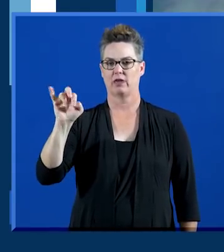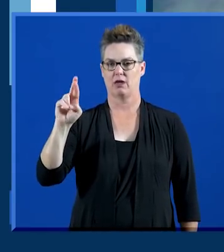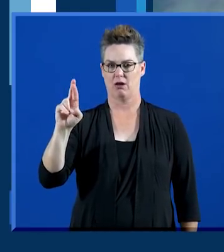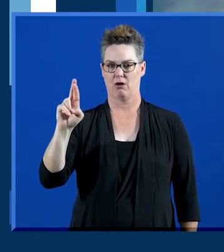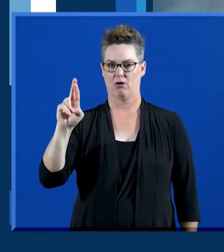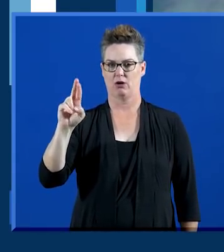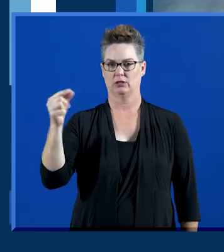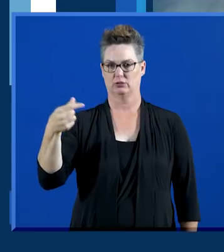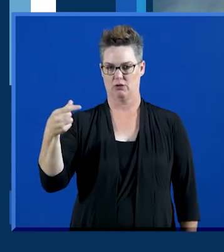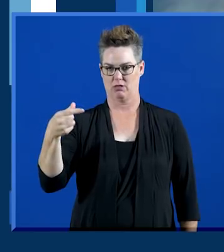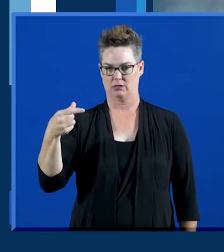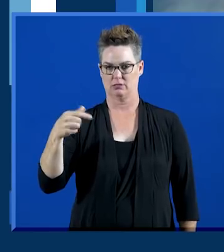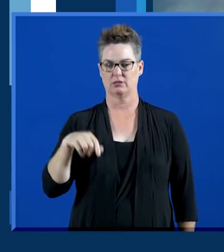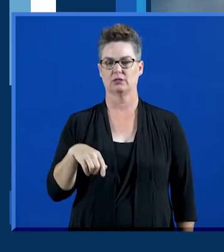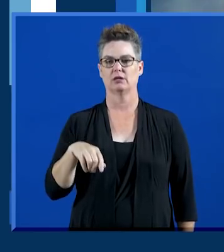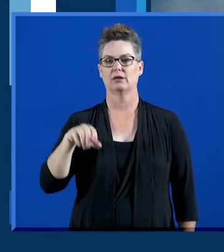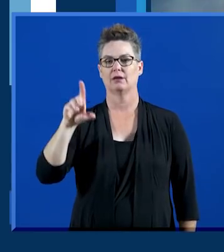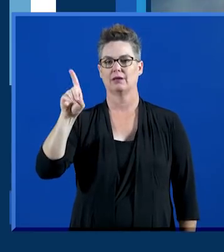Javier Gonzalez.